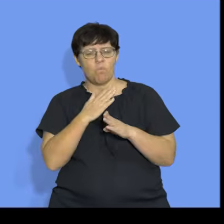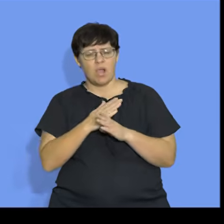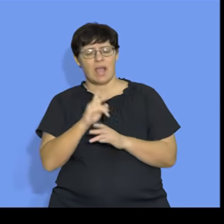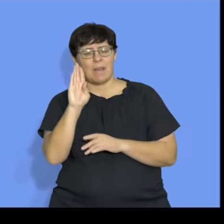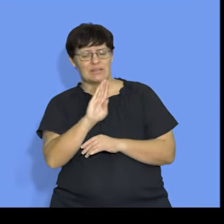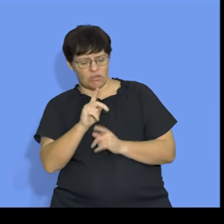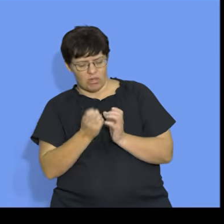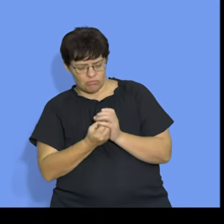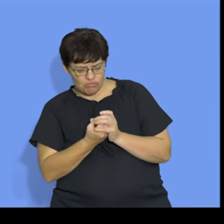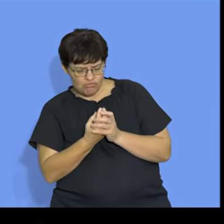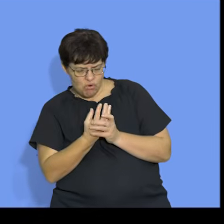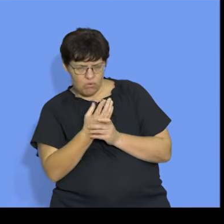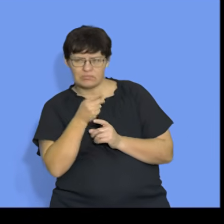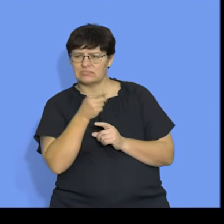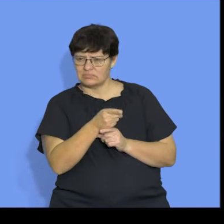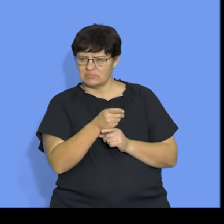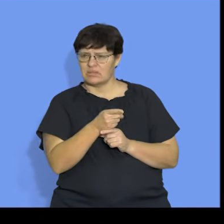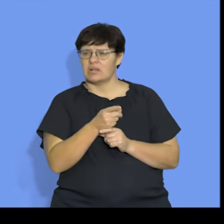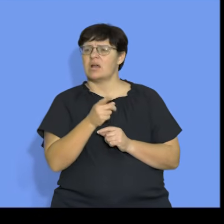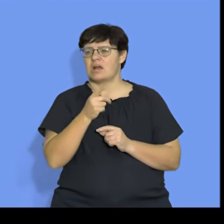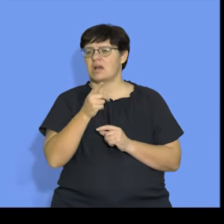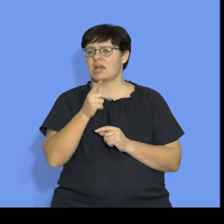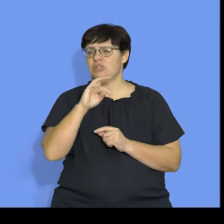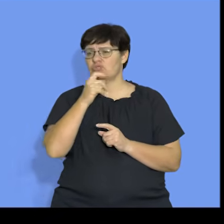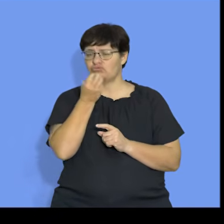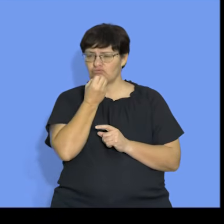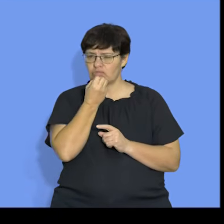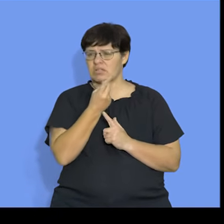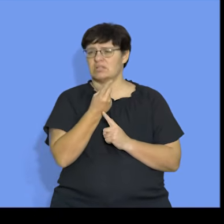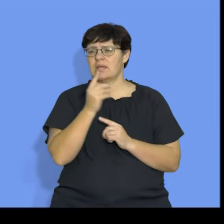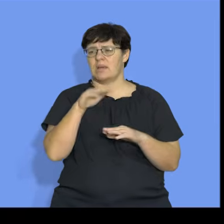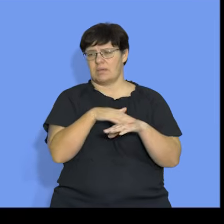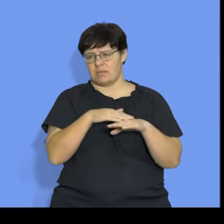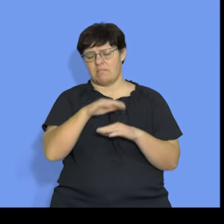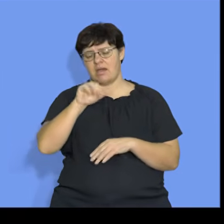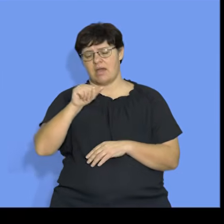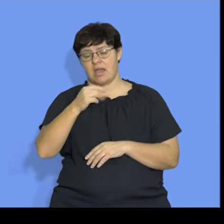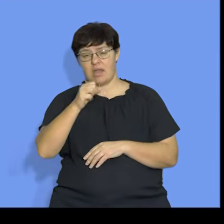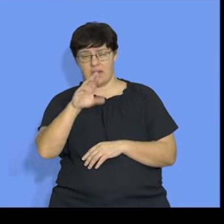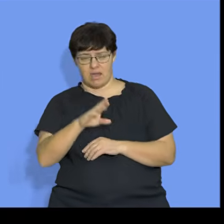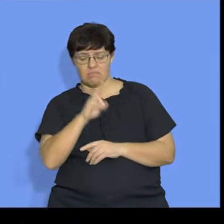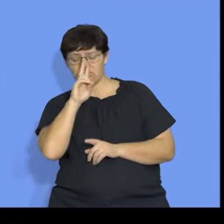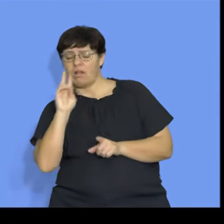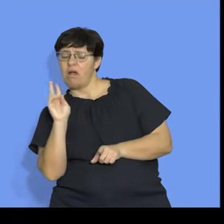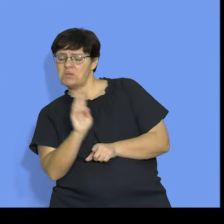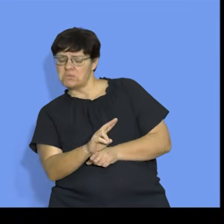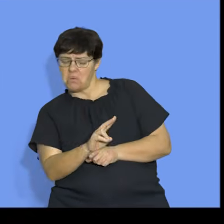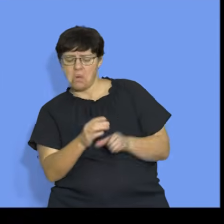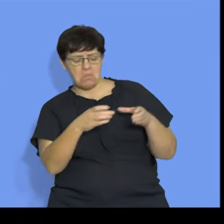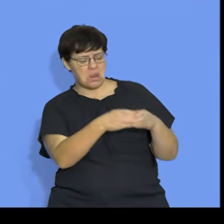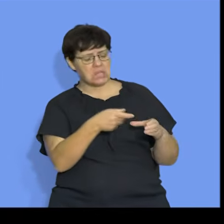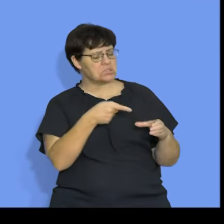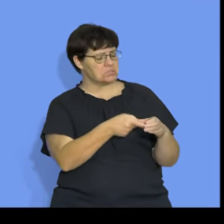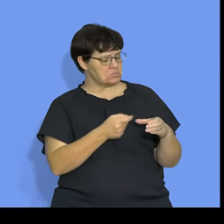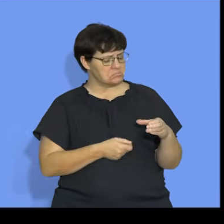on a nutrient medium, agar. That's what you use for bacteria to grow. He noticed that on one of the plates